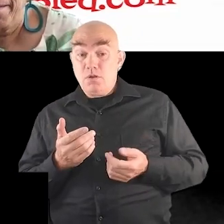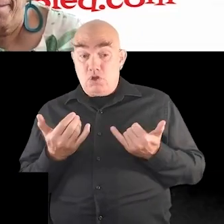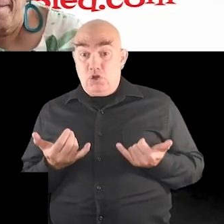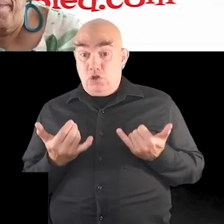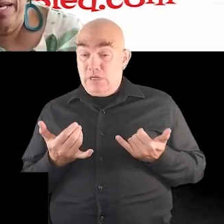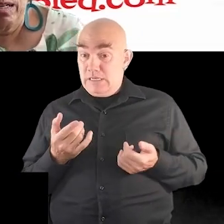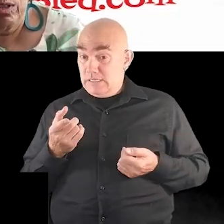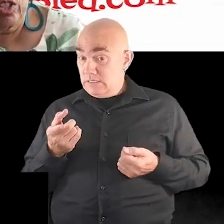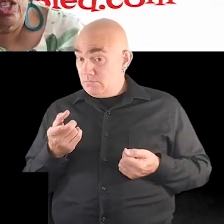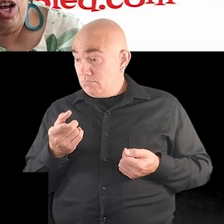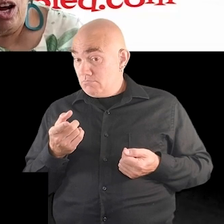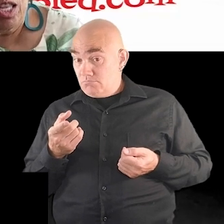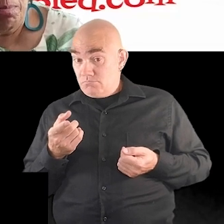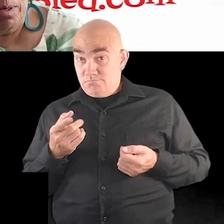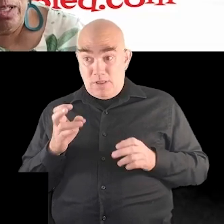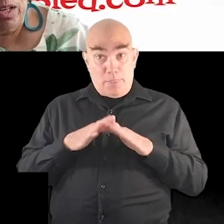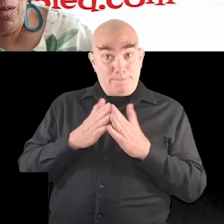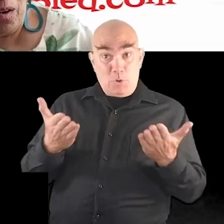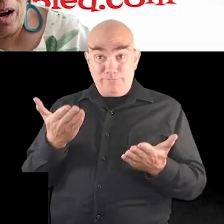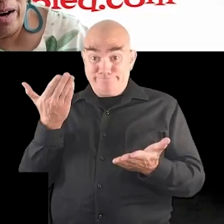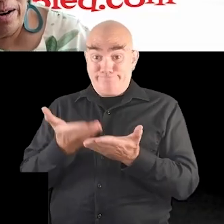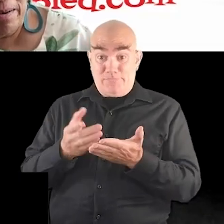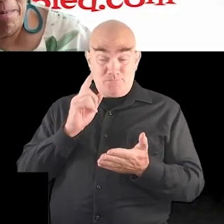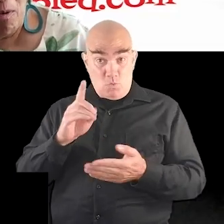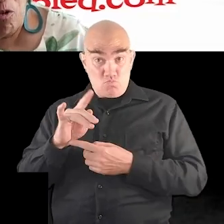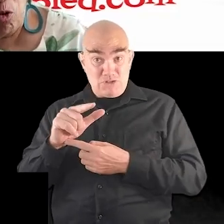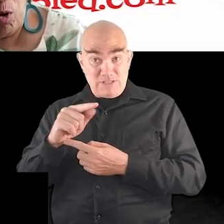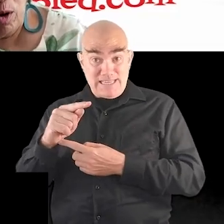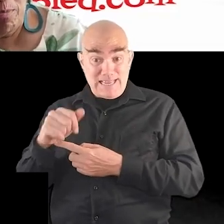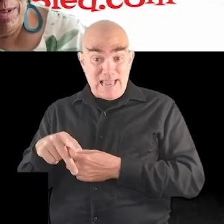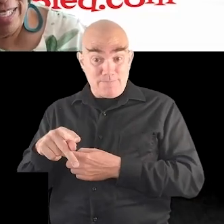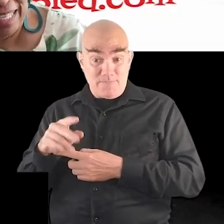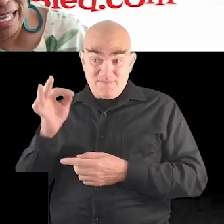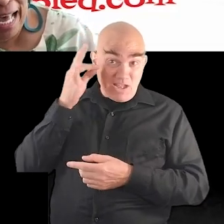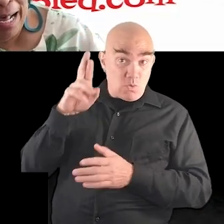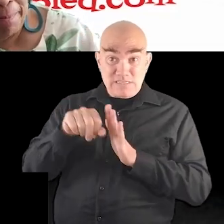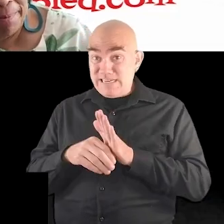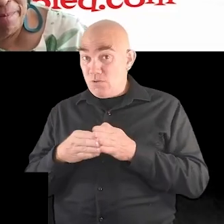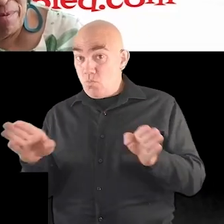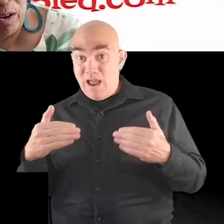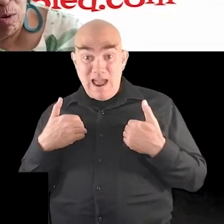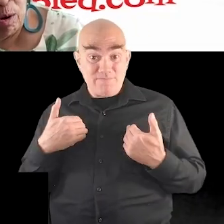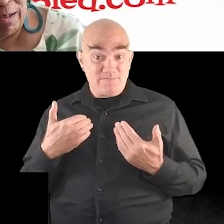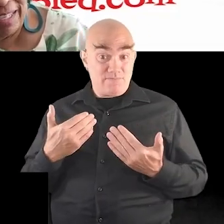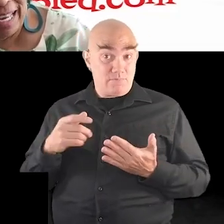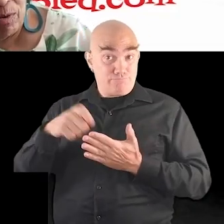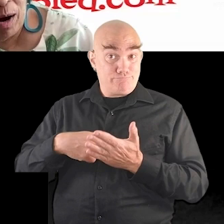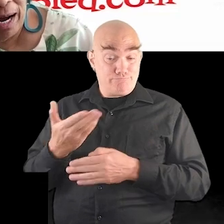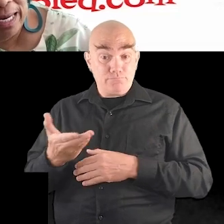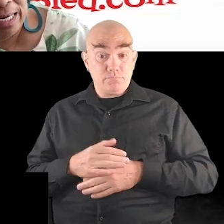any bills on the books so far for bridging the gap, federal